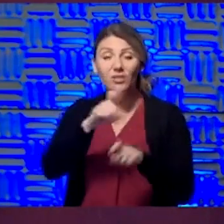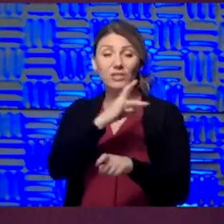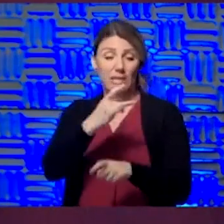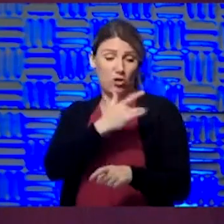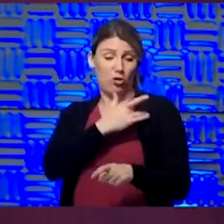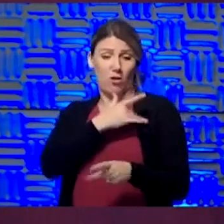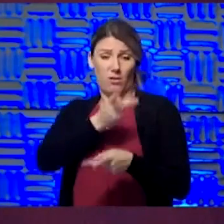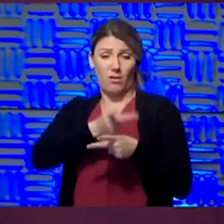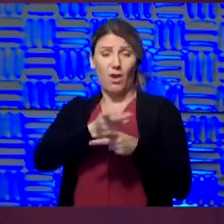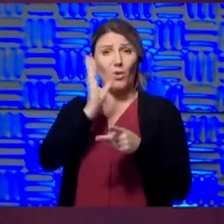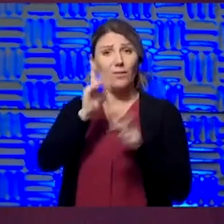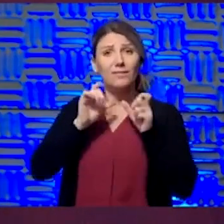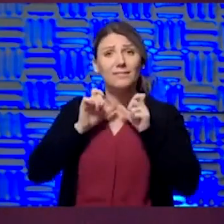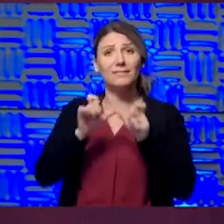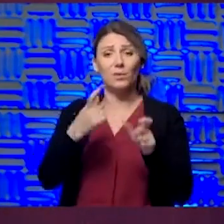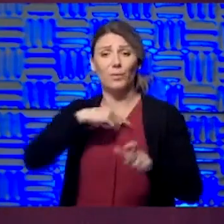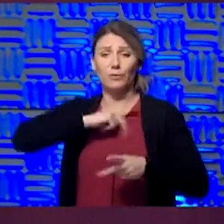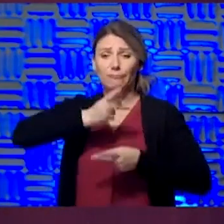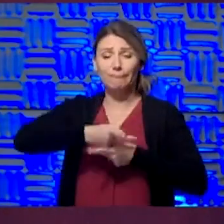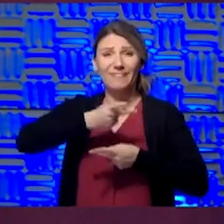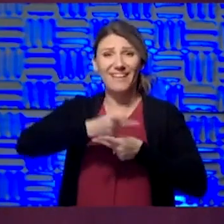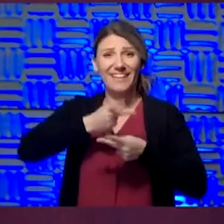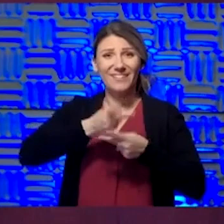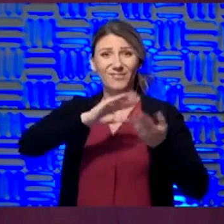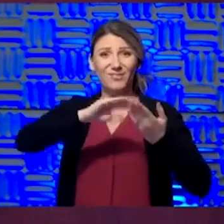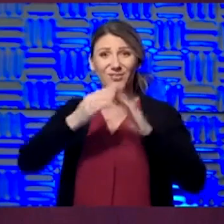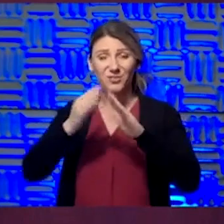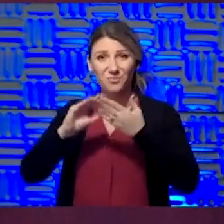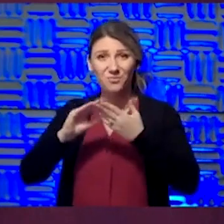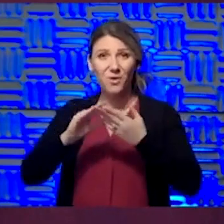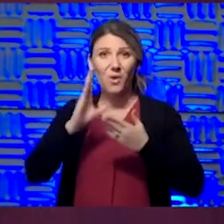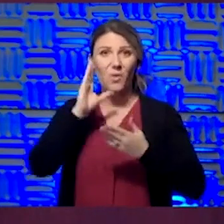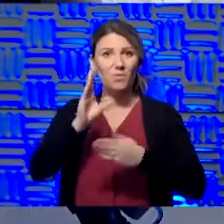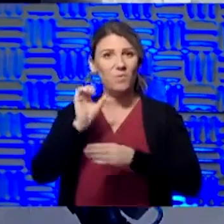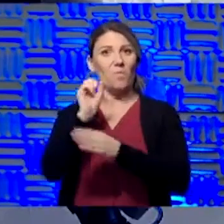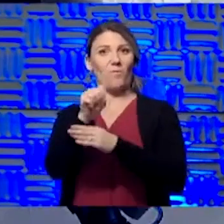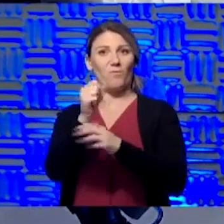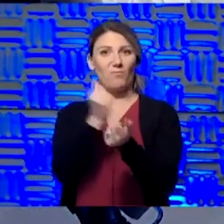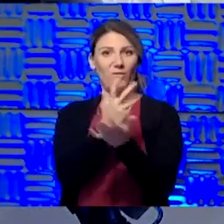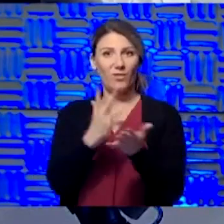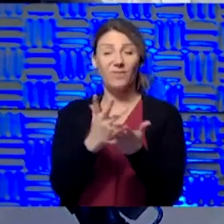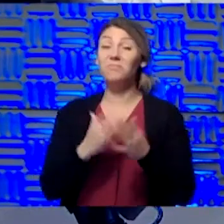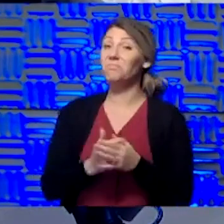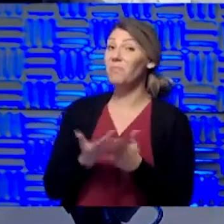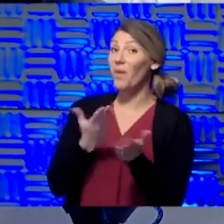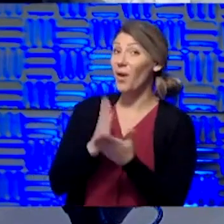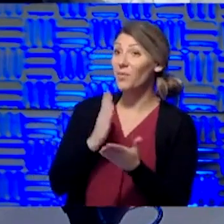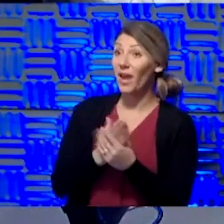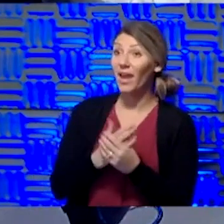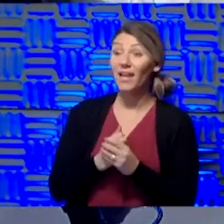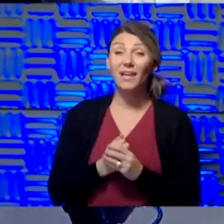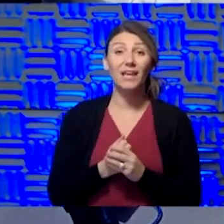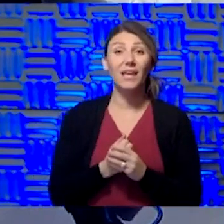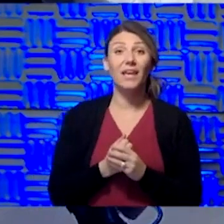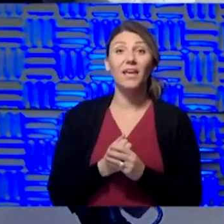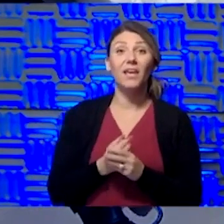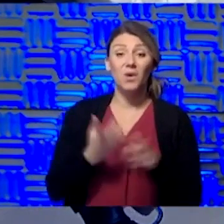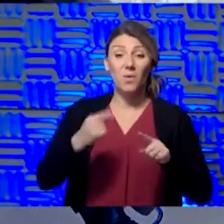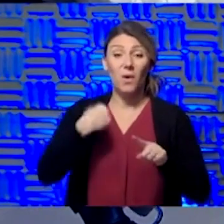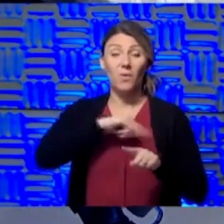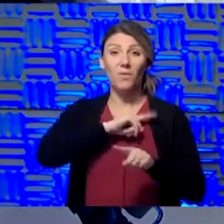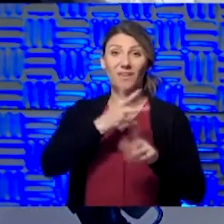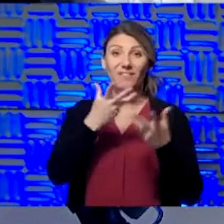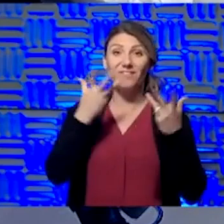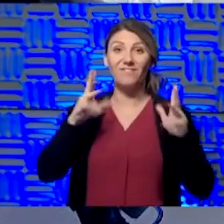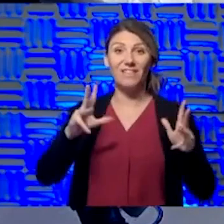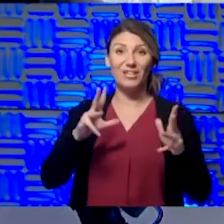continue. And we just have to take care of the community, and we'll get over this. All right. And, as we wrap up, in the words